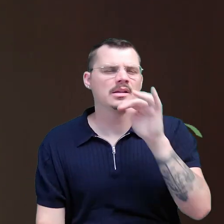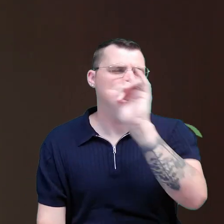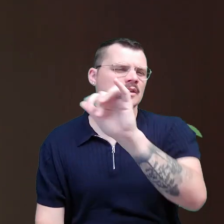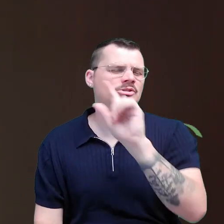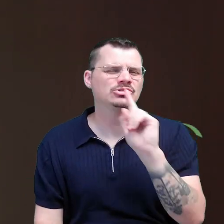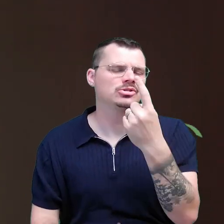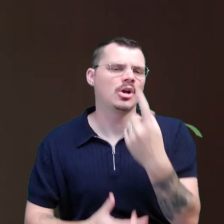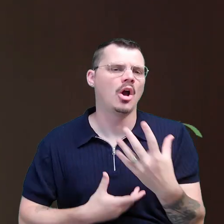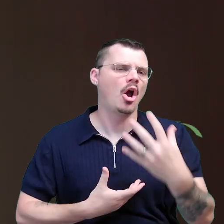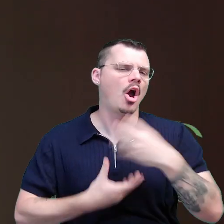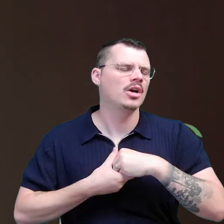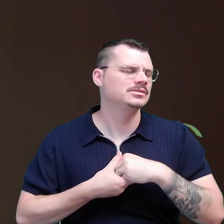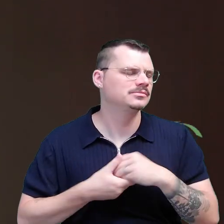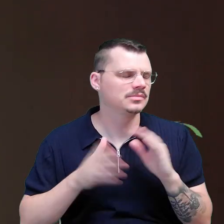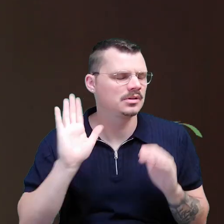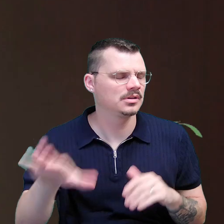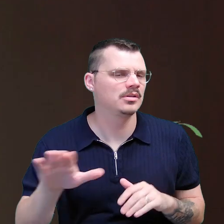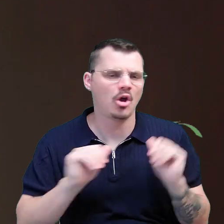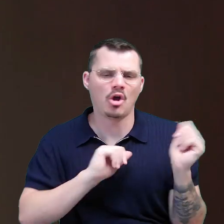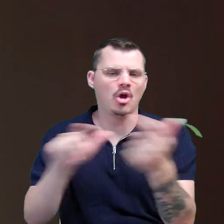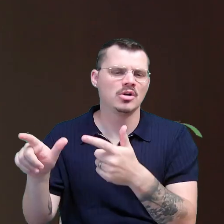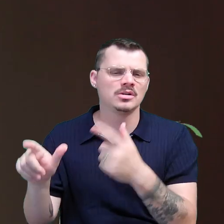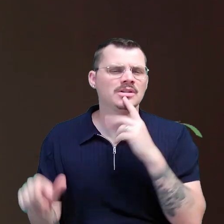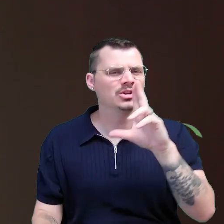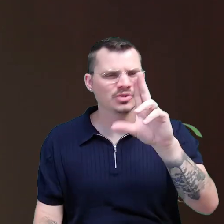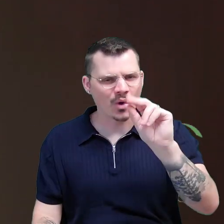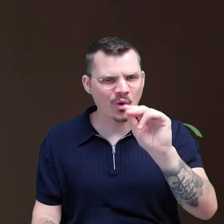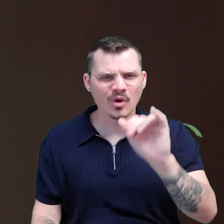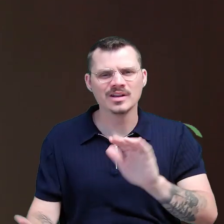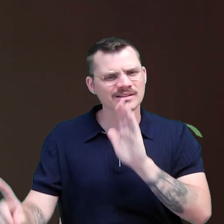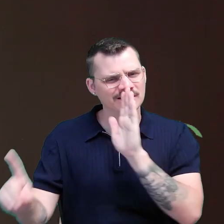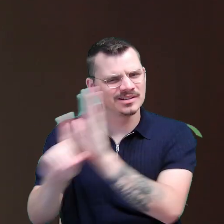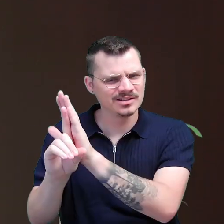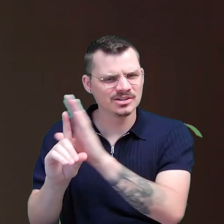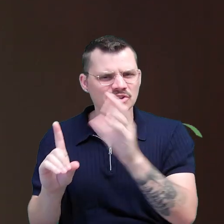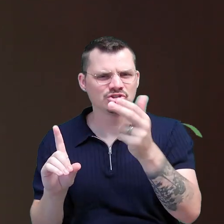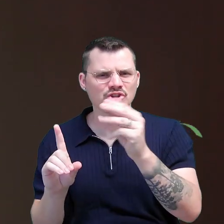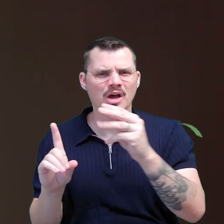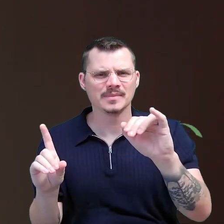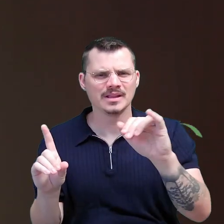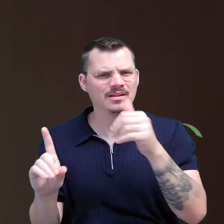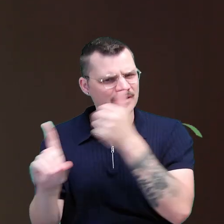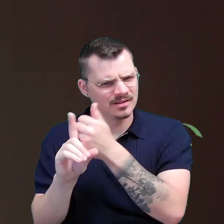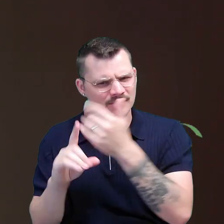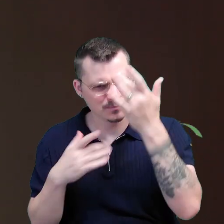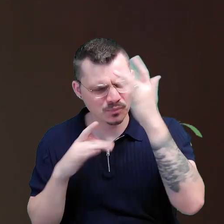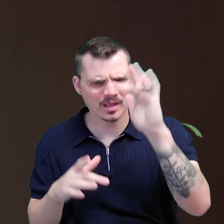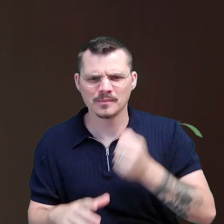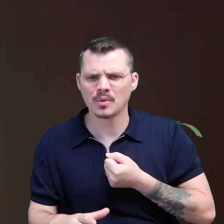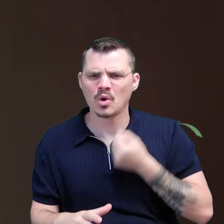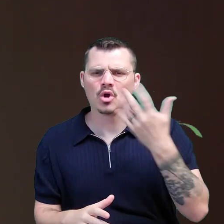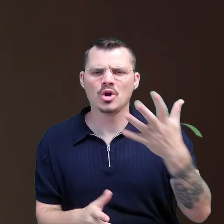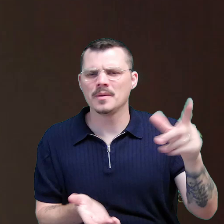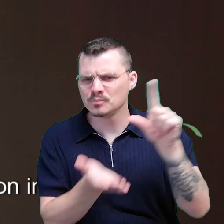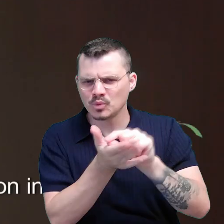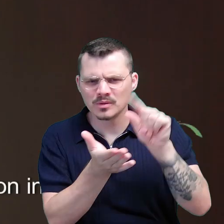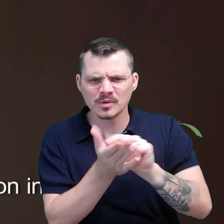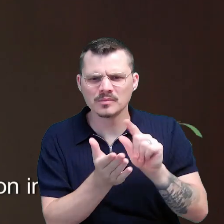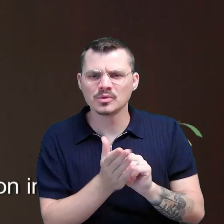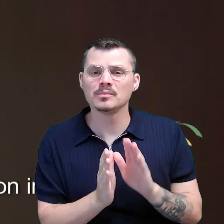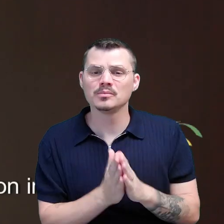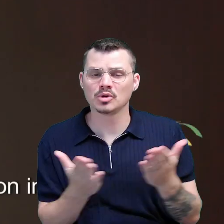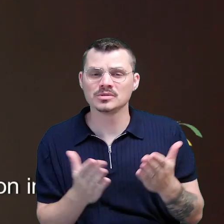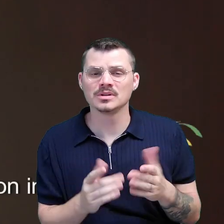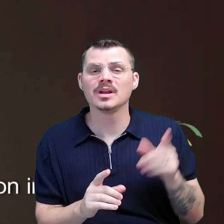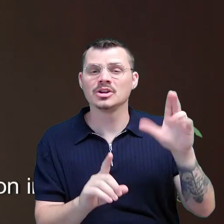thing? No, it isn't. It's a Shami thing. He's a brilliant poet. He's published several books now,